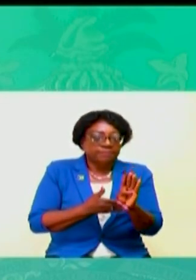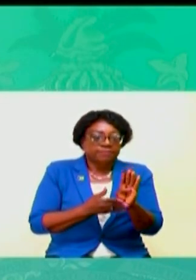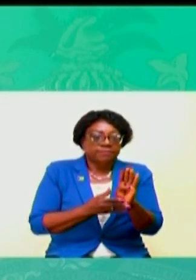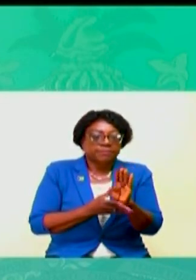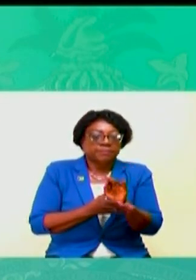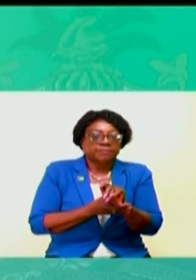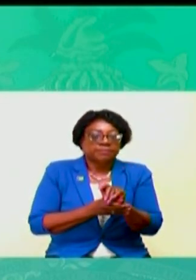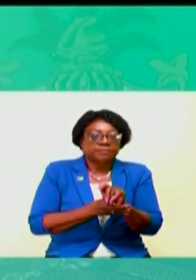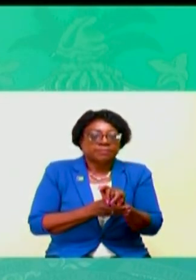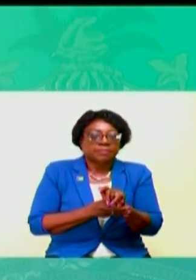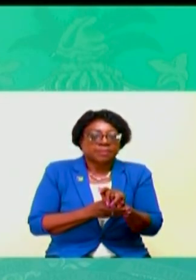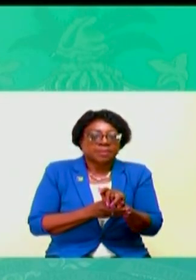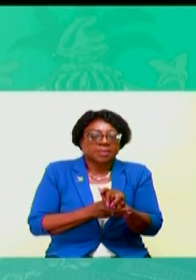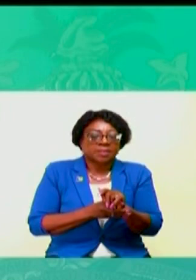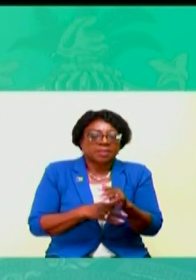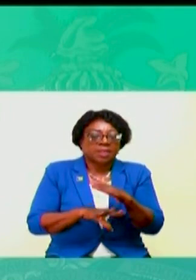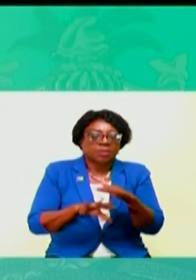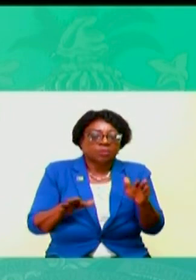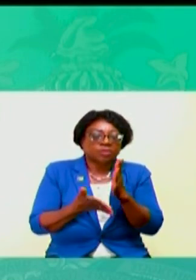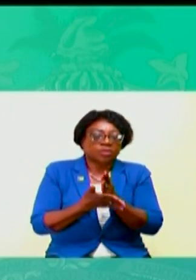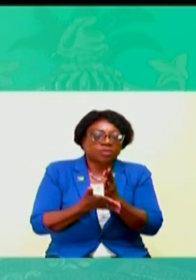ain't so. Don't stop there.